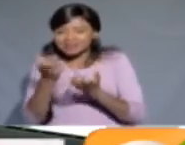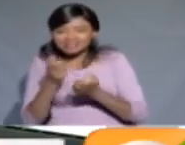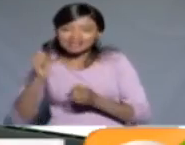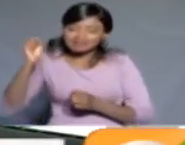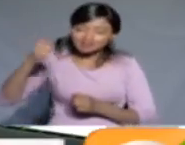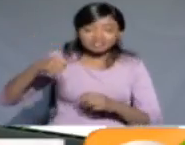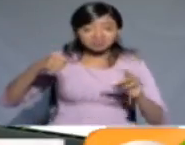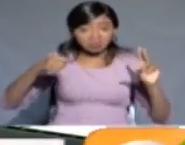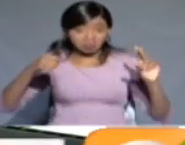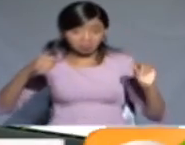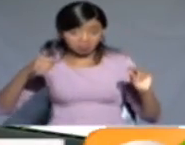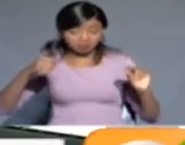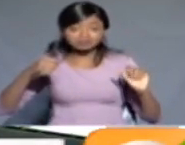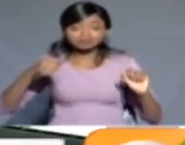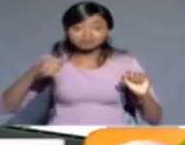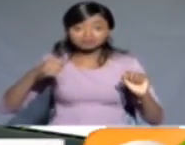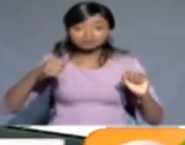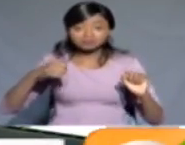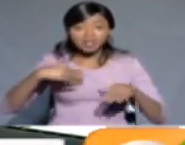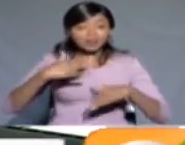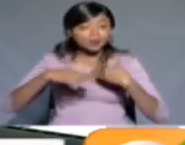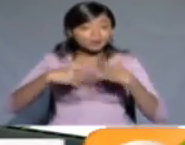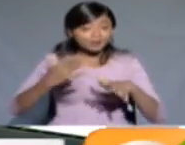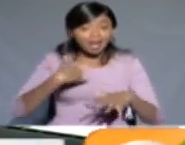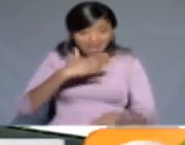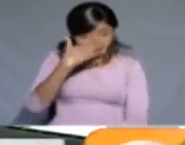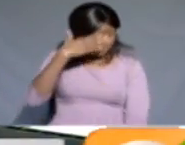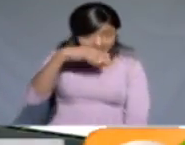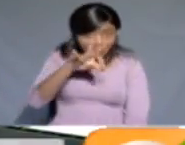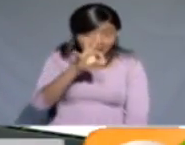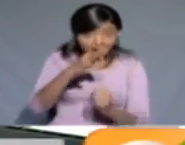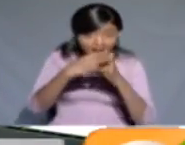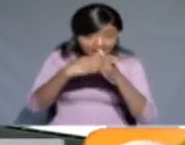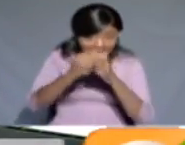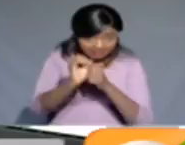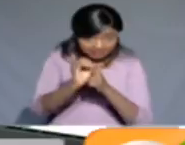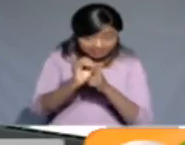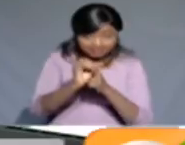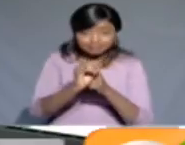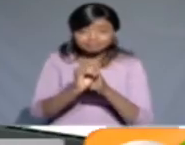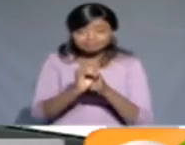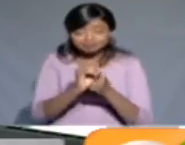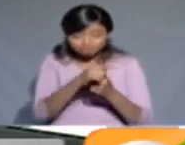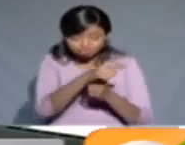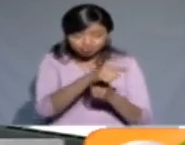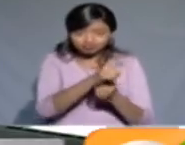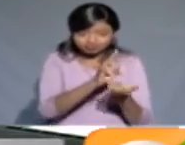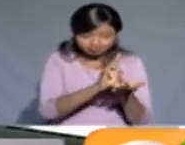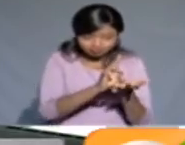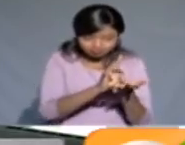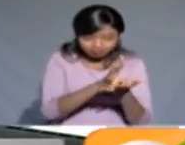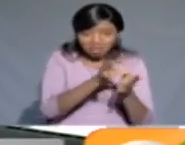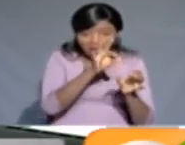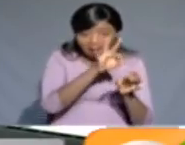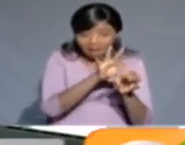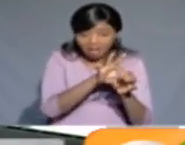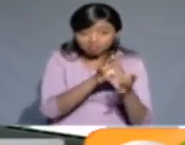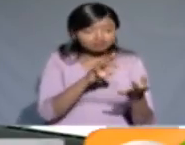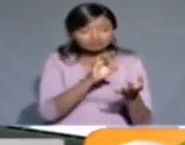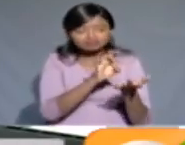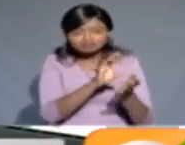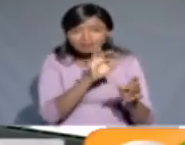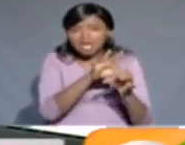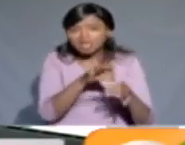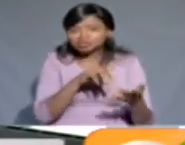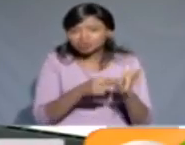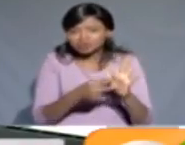answer. They then have 90 days within which to conduct the recall election. And that recall election